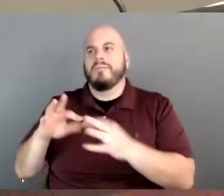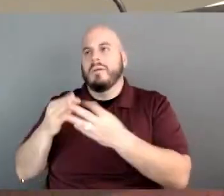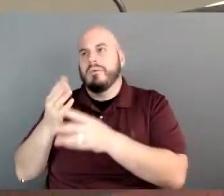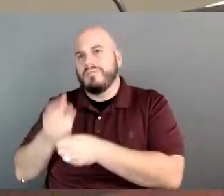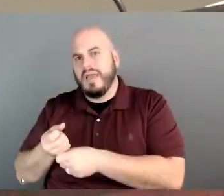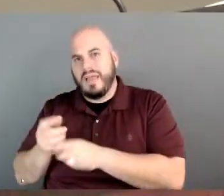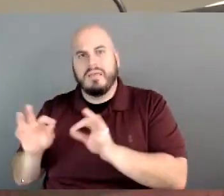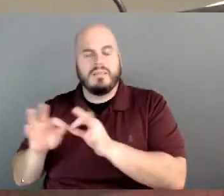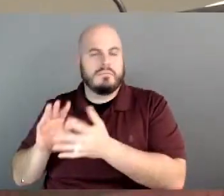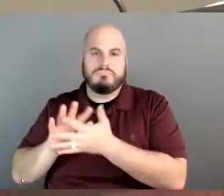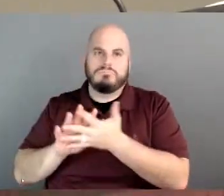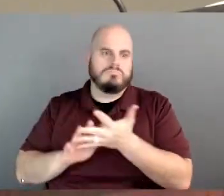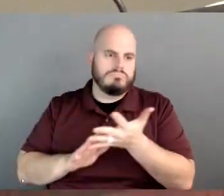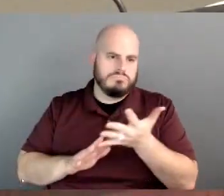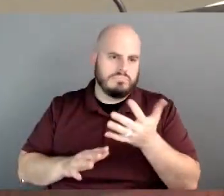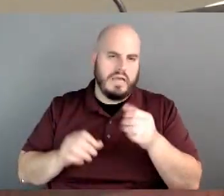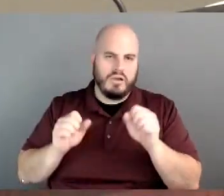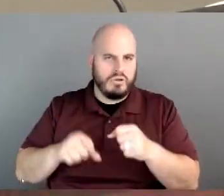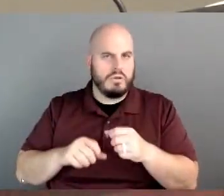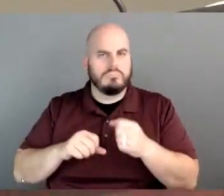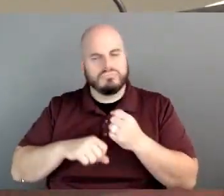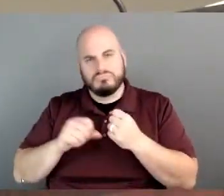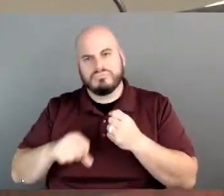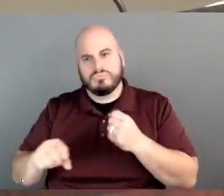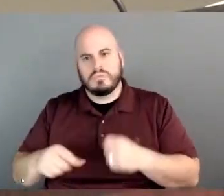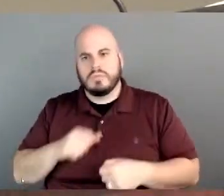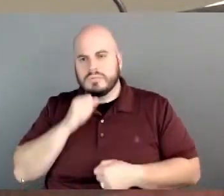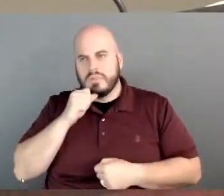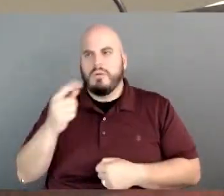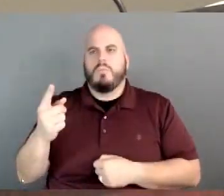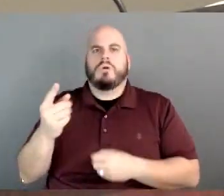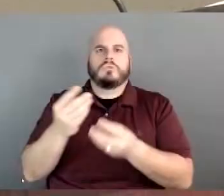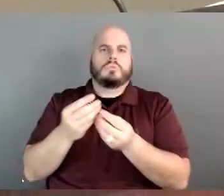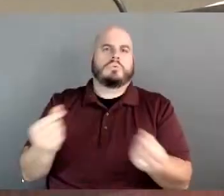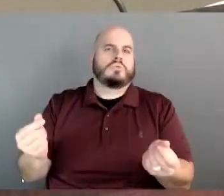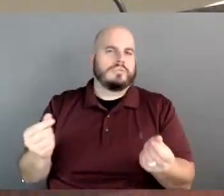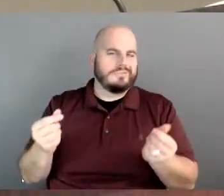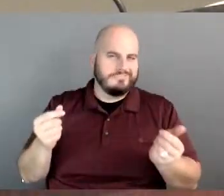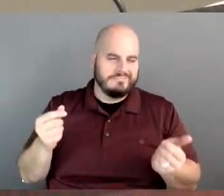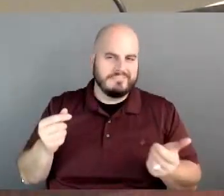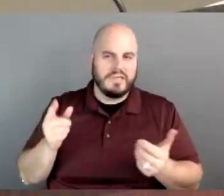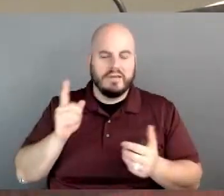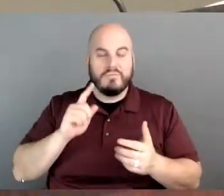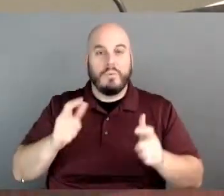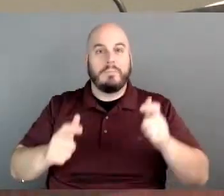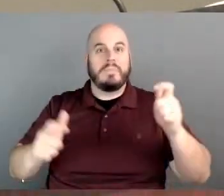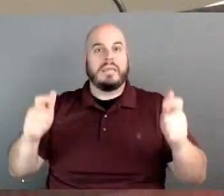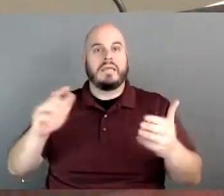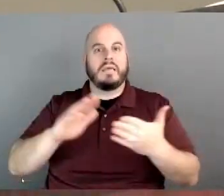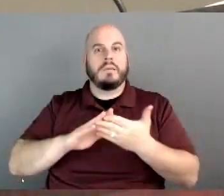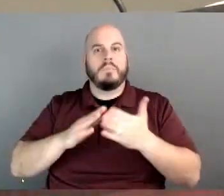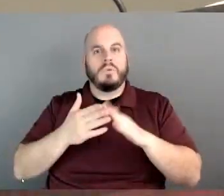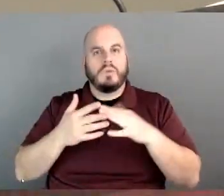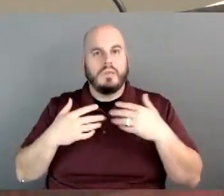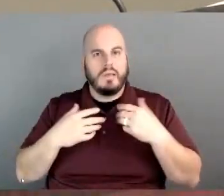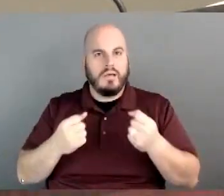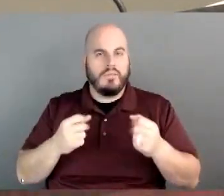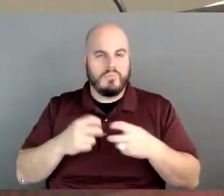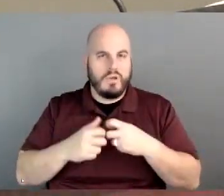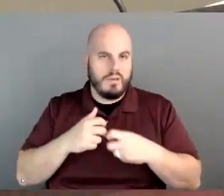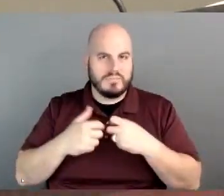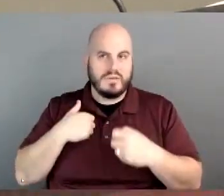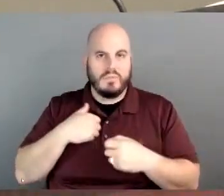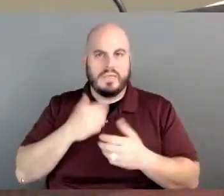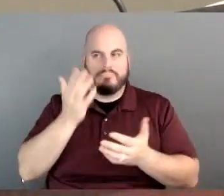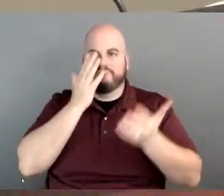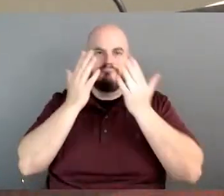It is there's not one solution for the big community health problems that we face when we're looking for